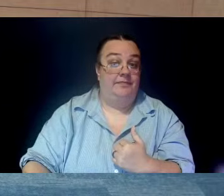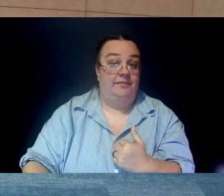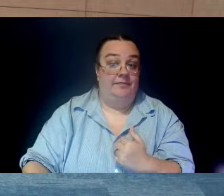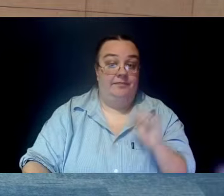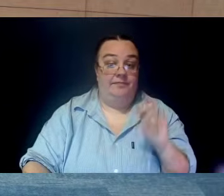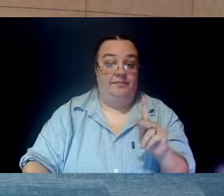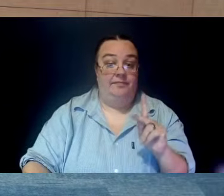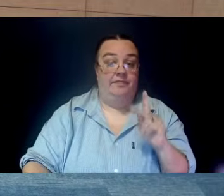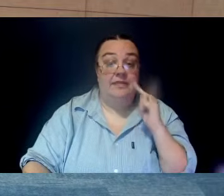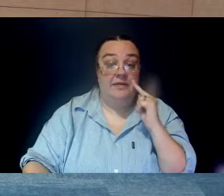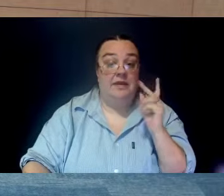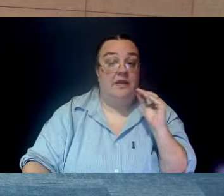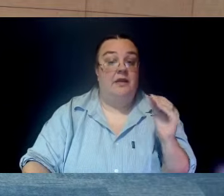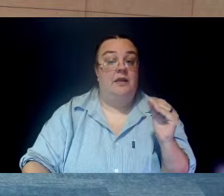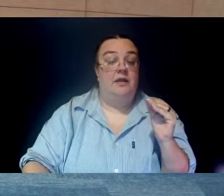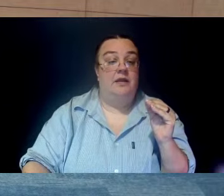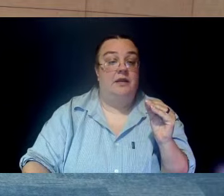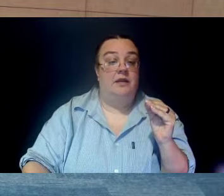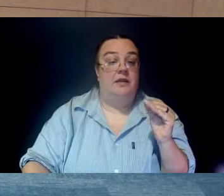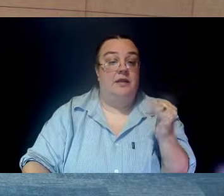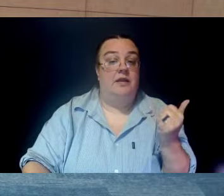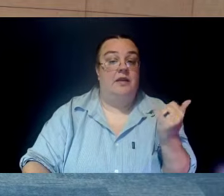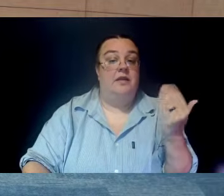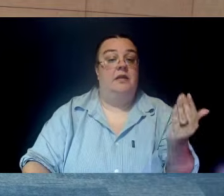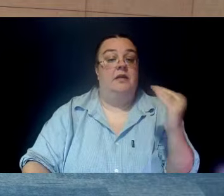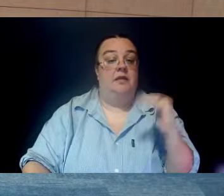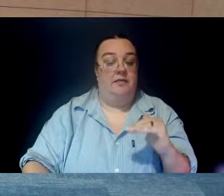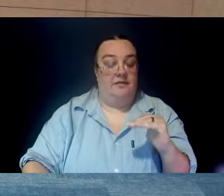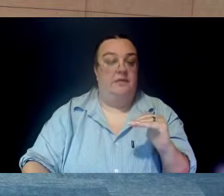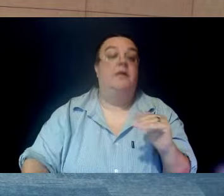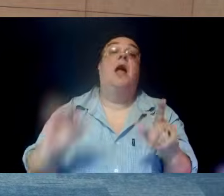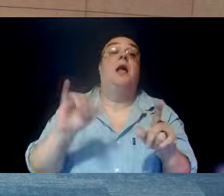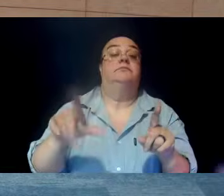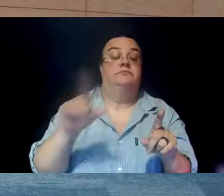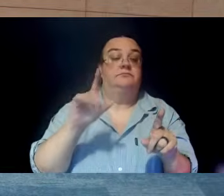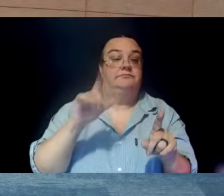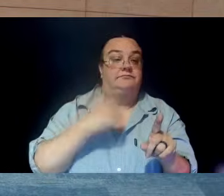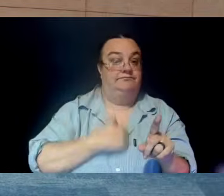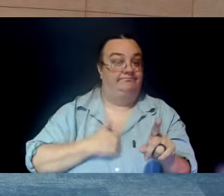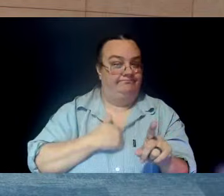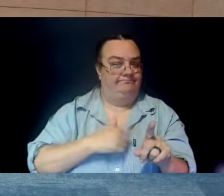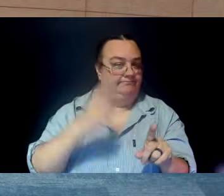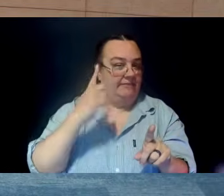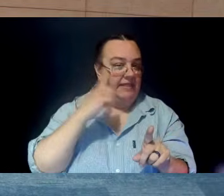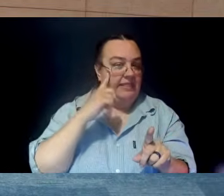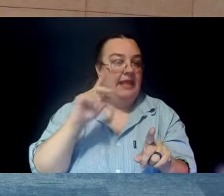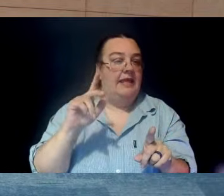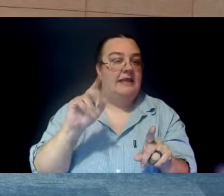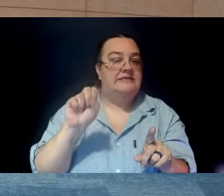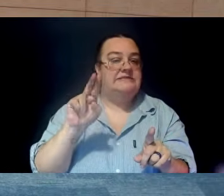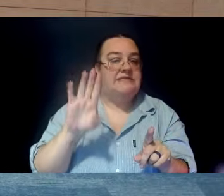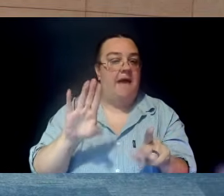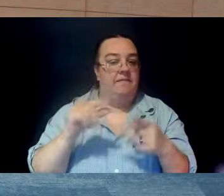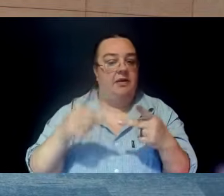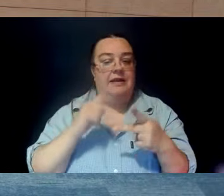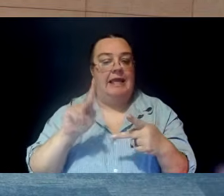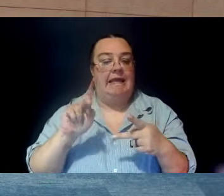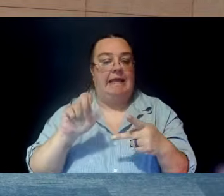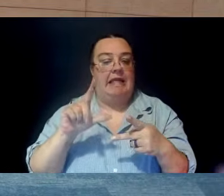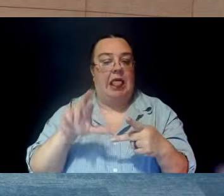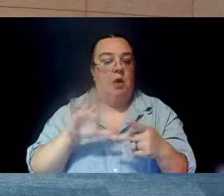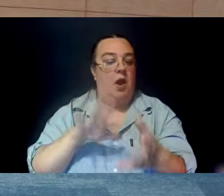Okay, seeing none, that takes us to. Oh, sorry. I think the sub item here is a Keller